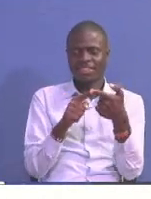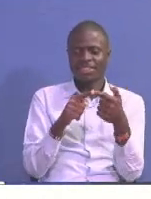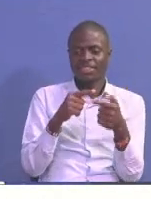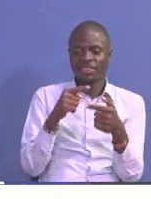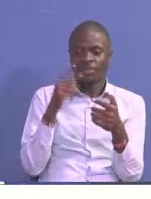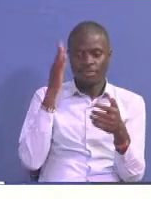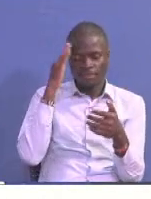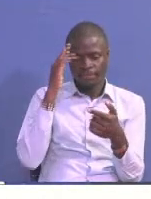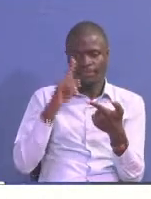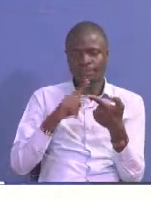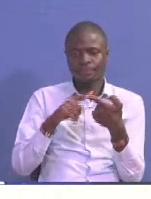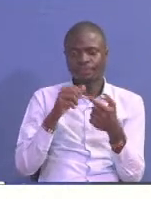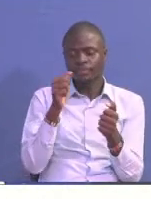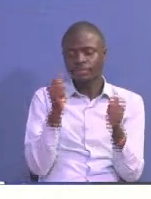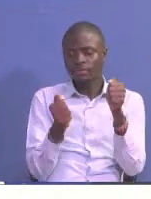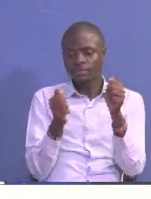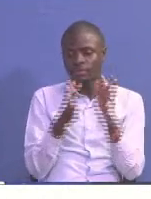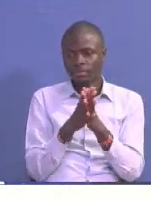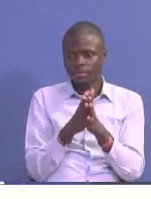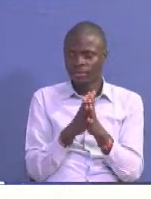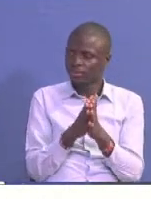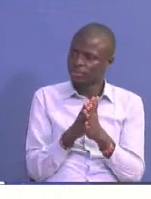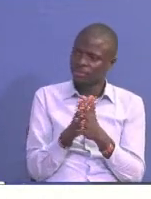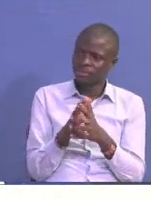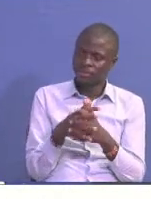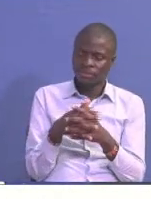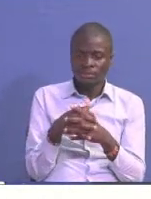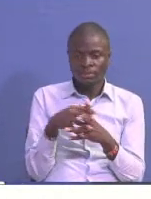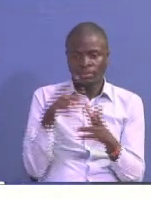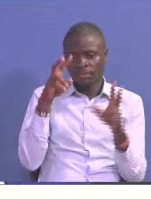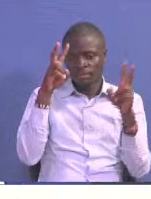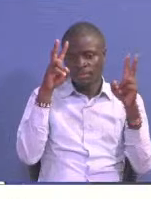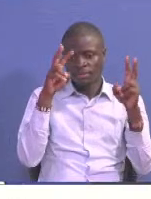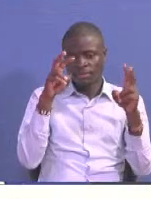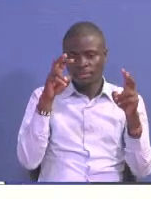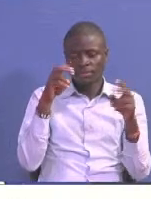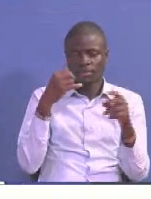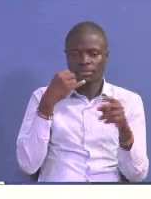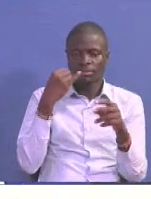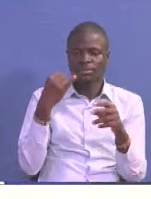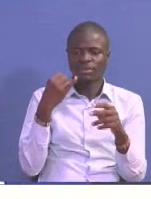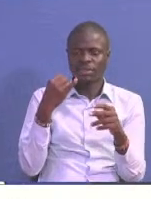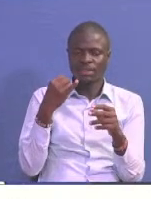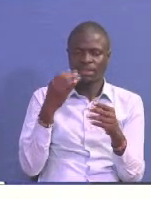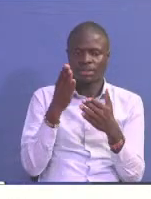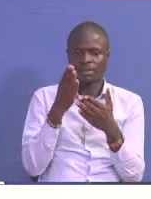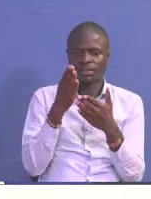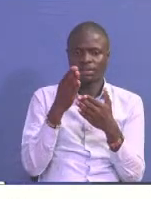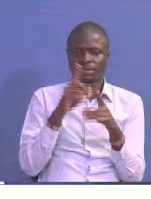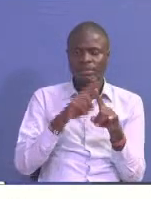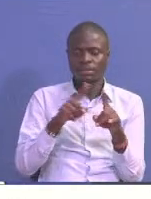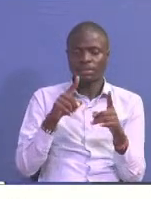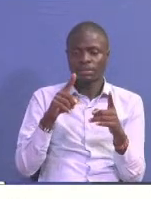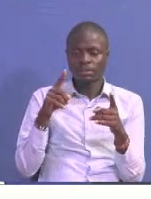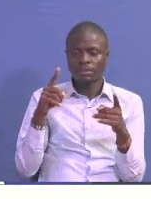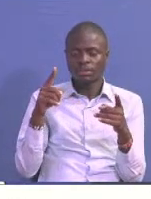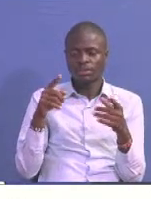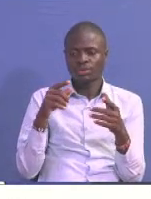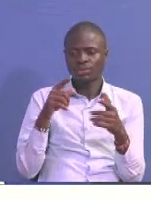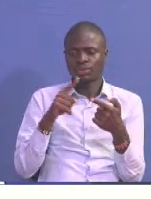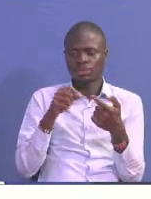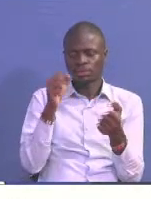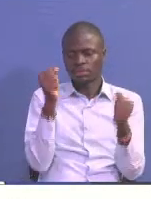drive. Theory is about the rules of the road and those type of things. But to actually drive the